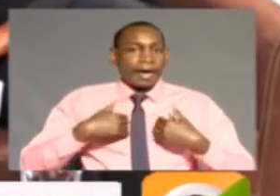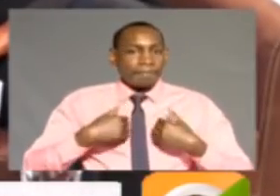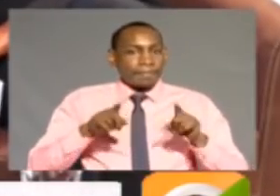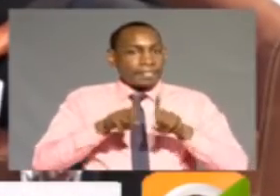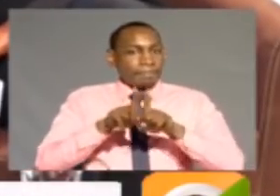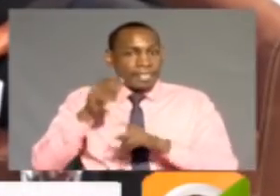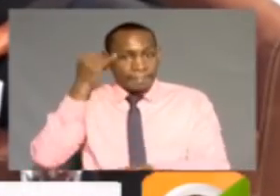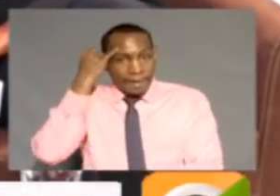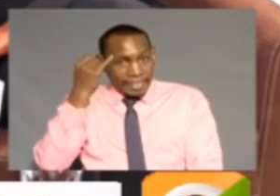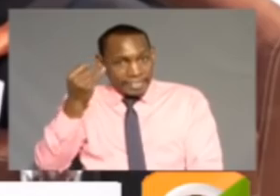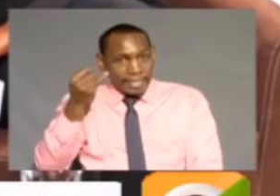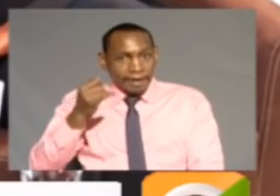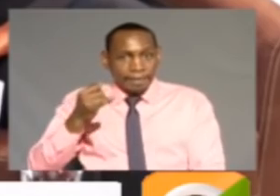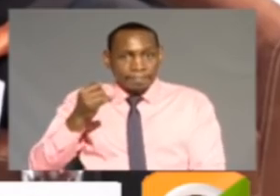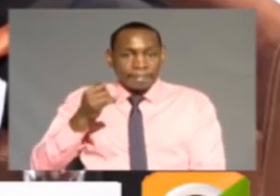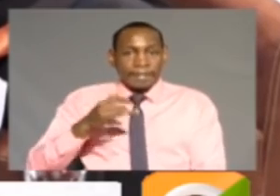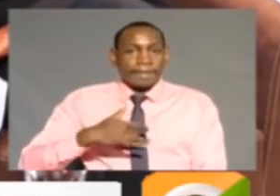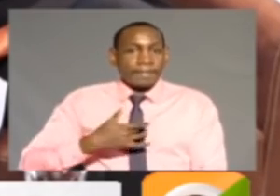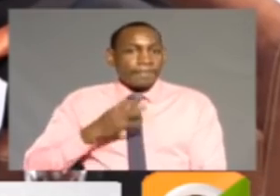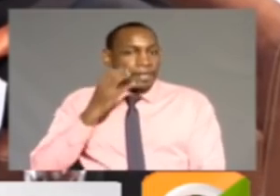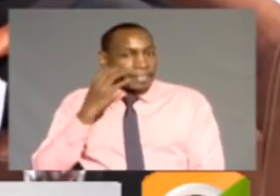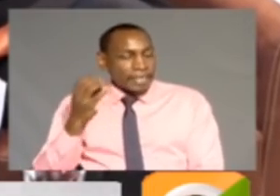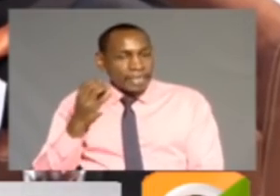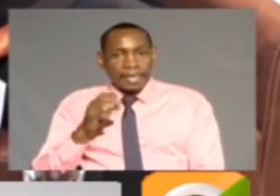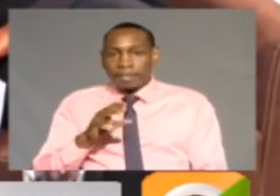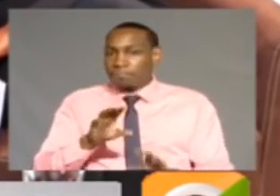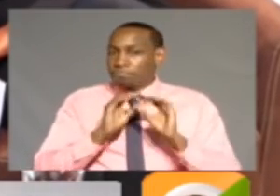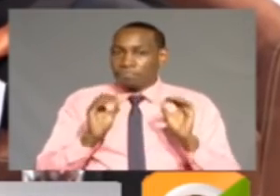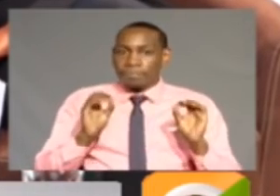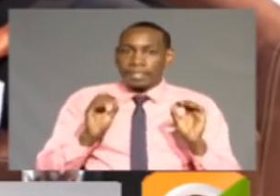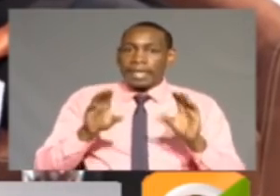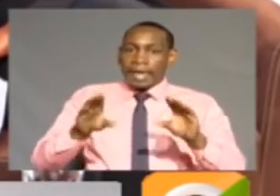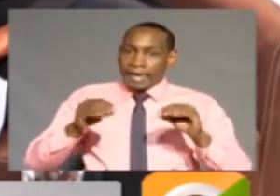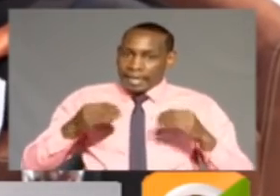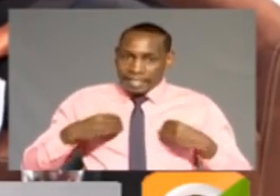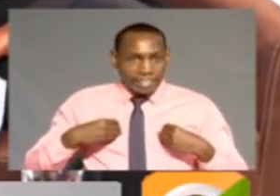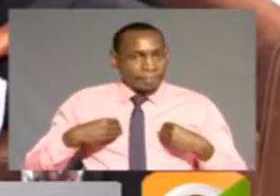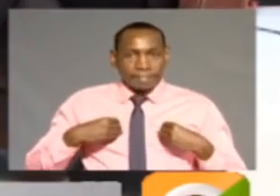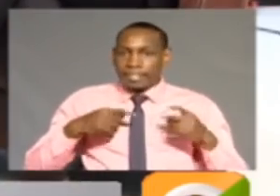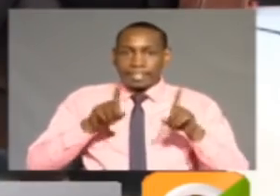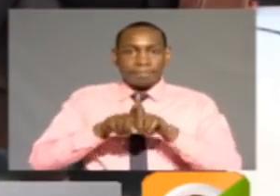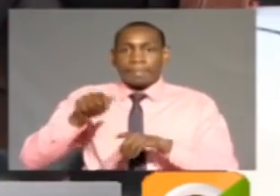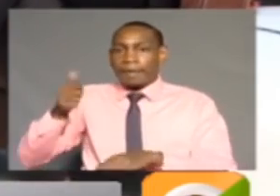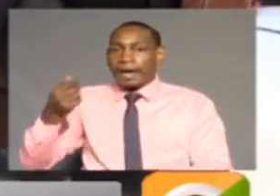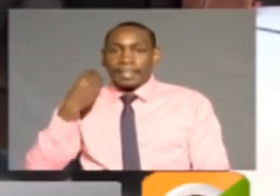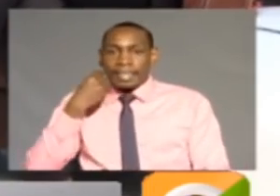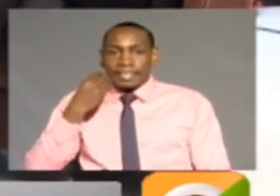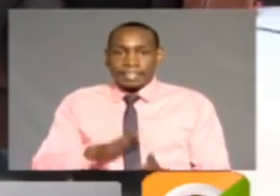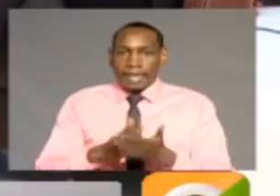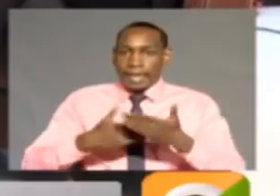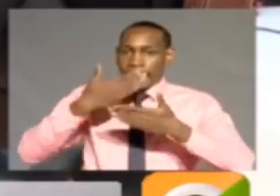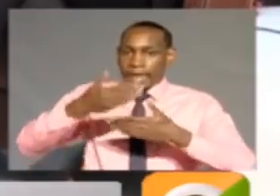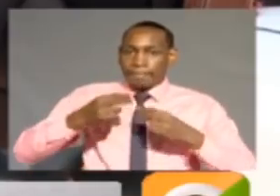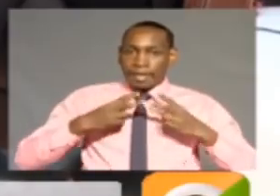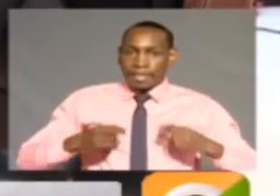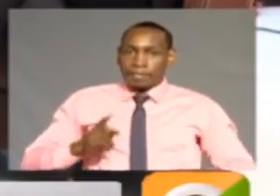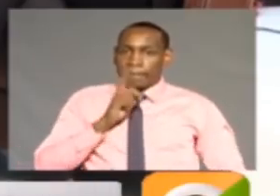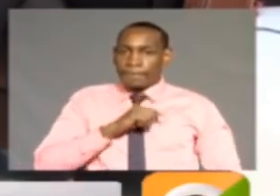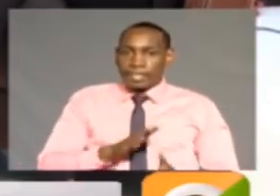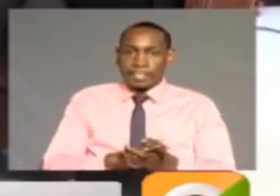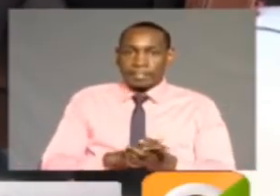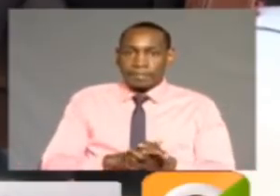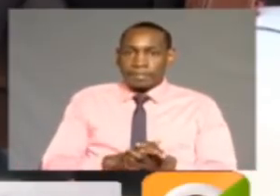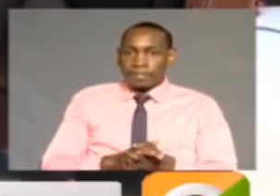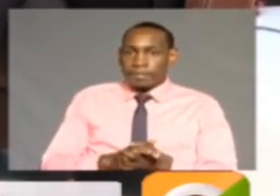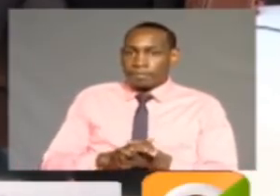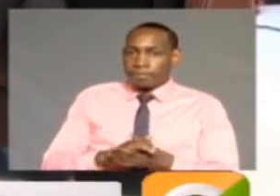or feel sad, or I took it like any other disease. Following the diagnosis, she says she was